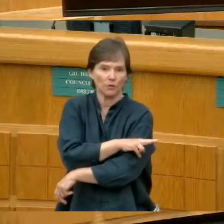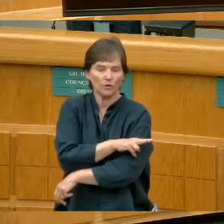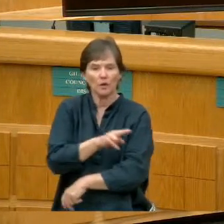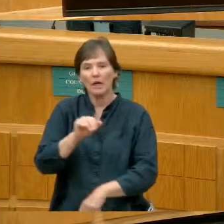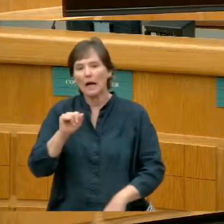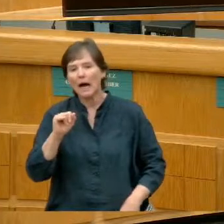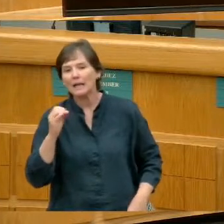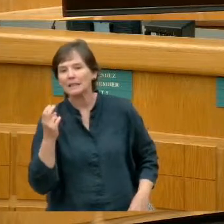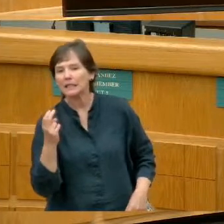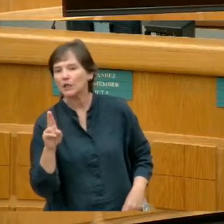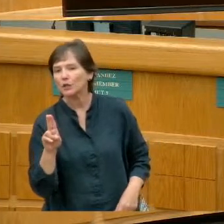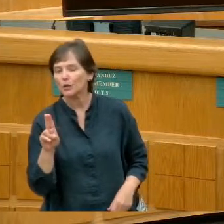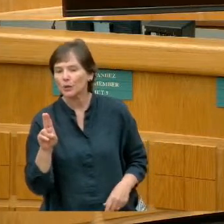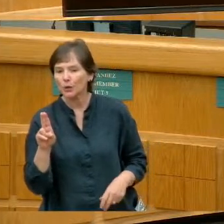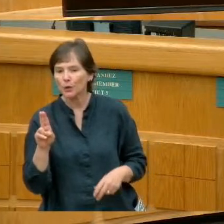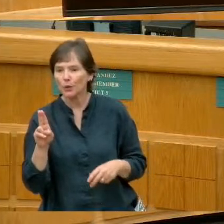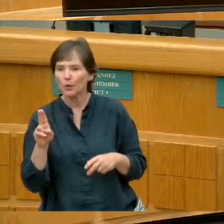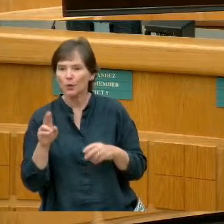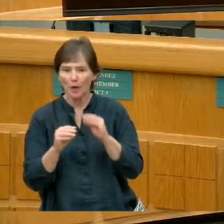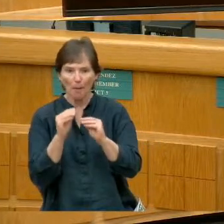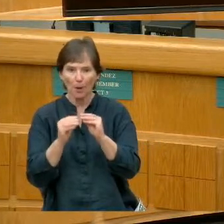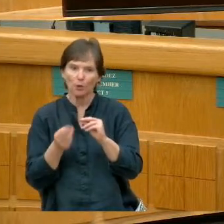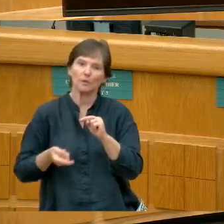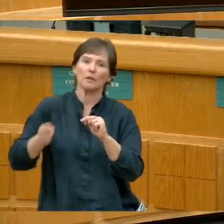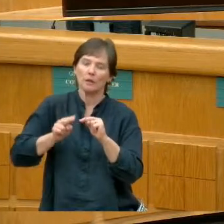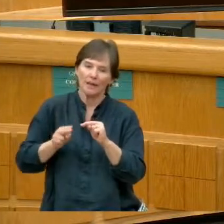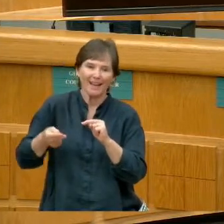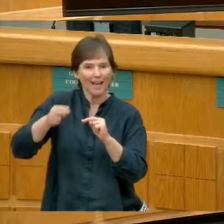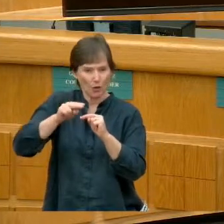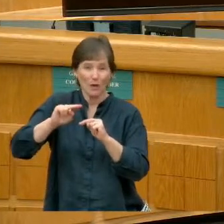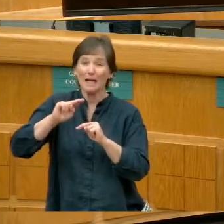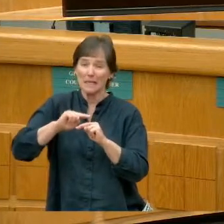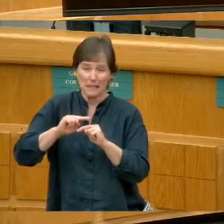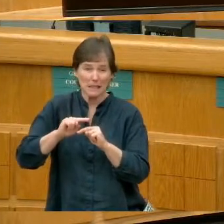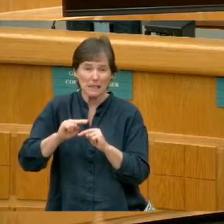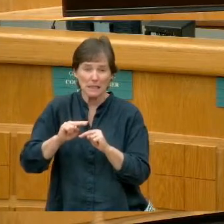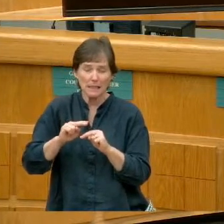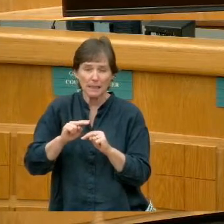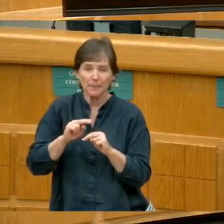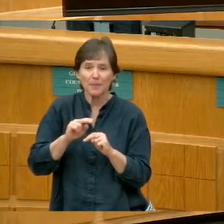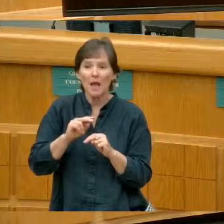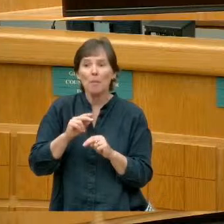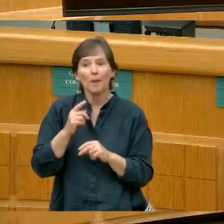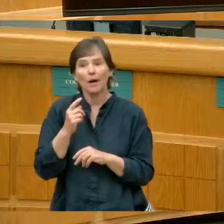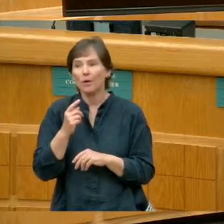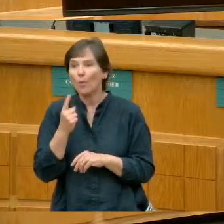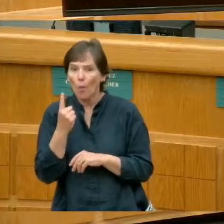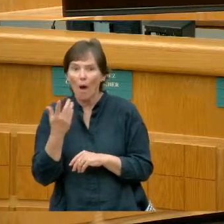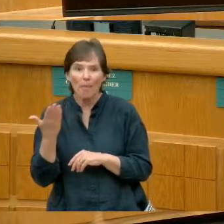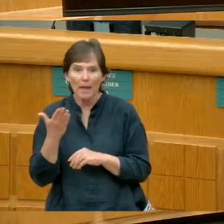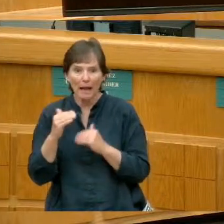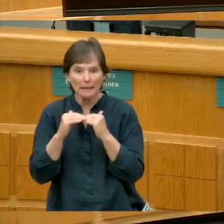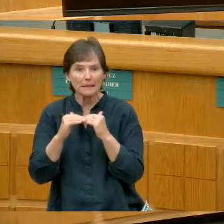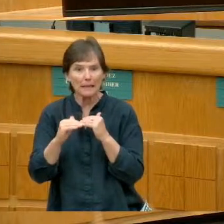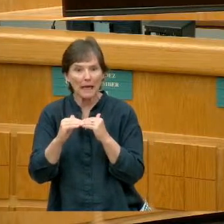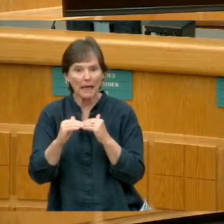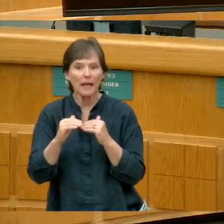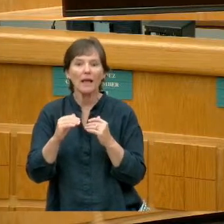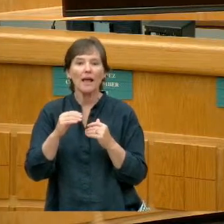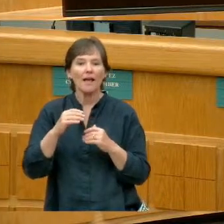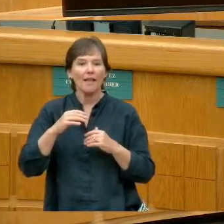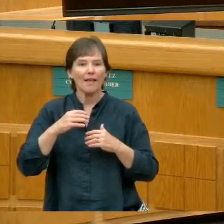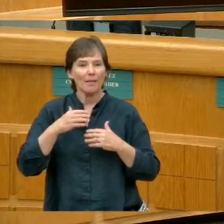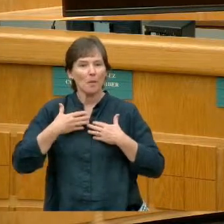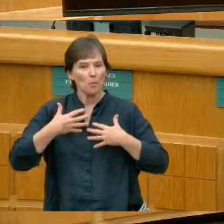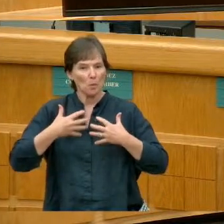ICU's occupancy rate is going higher. About the only thing that stayed steady, thank God, is our ventilators. They've been